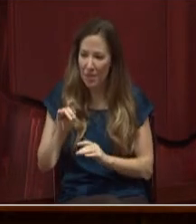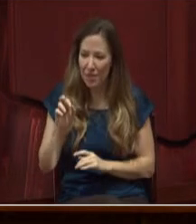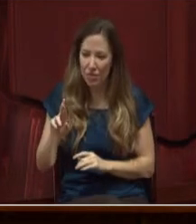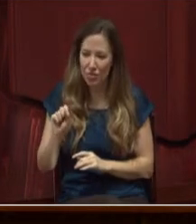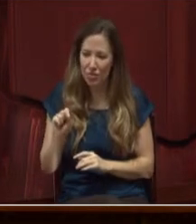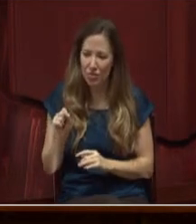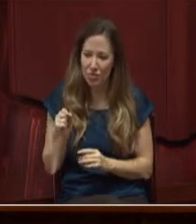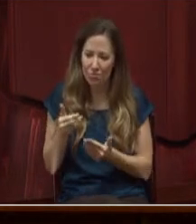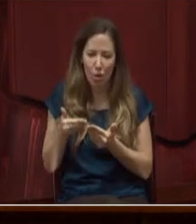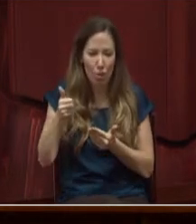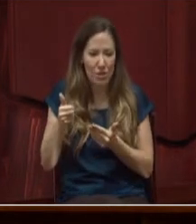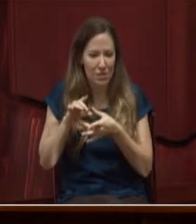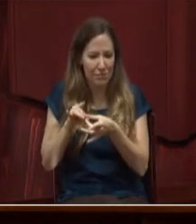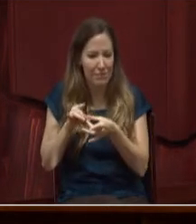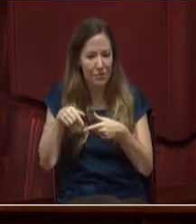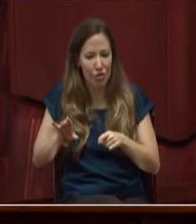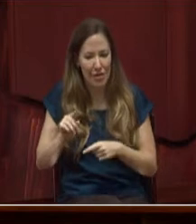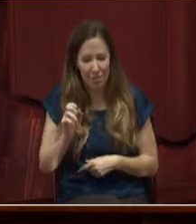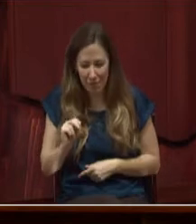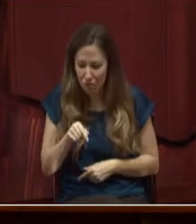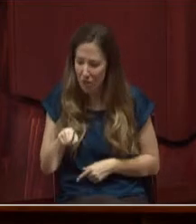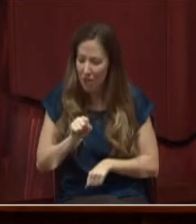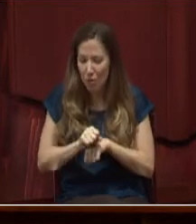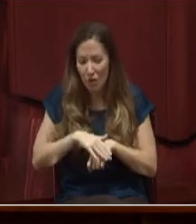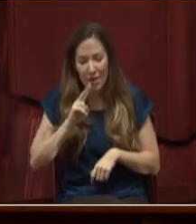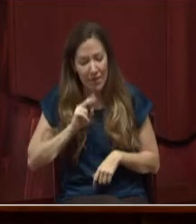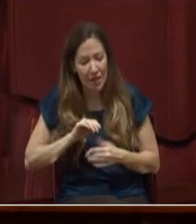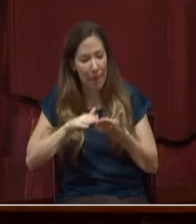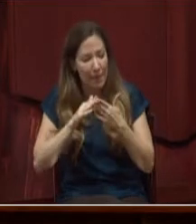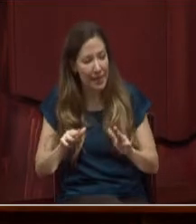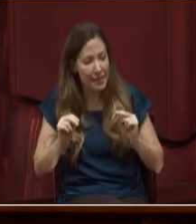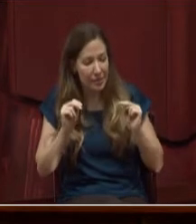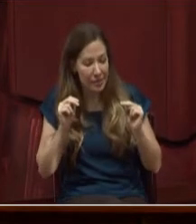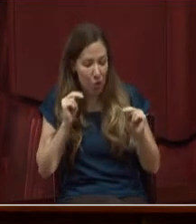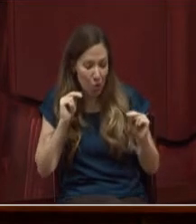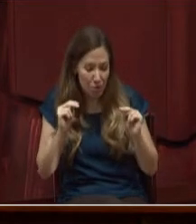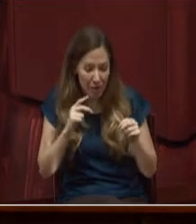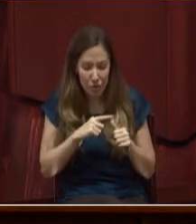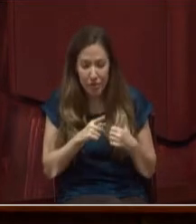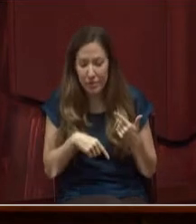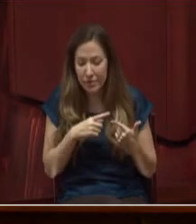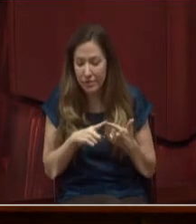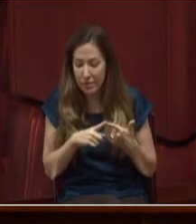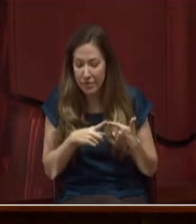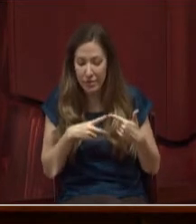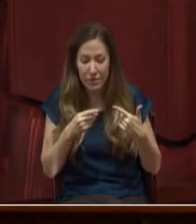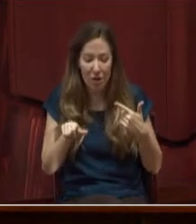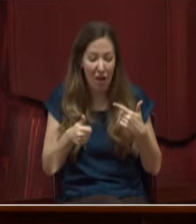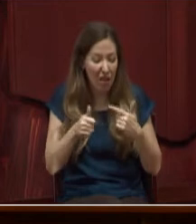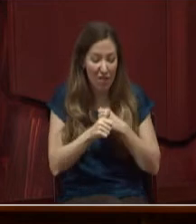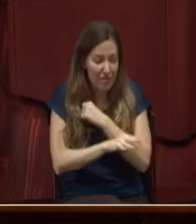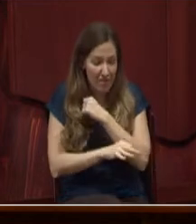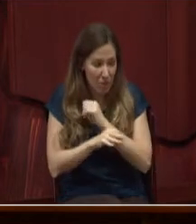the administration. Winston Lord worked on everything from the Vietnam peace negotiations to the other major foreign policy